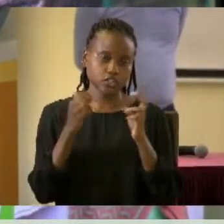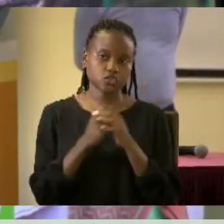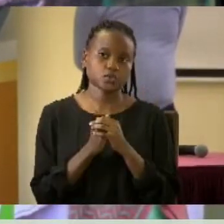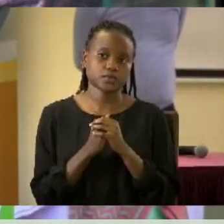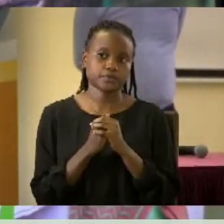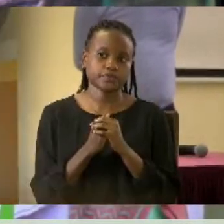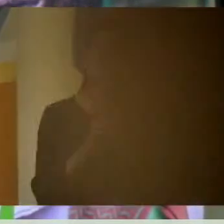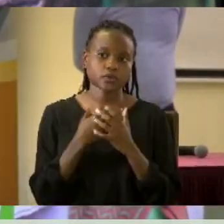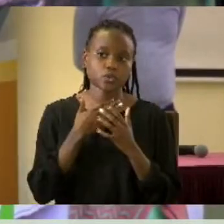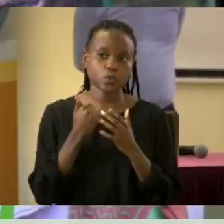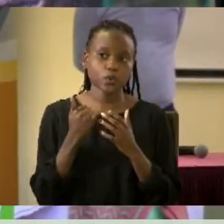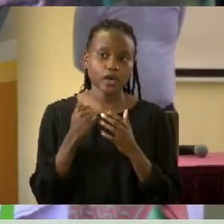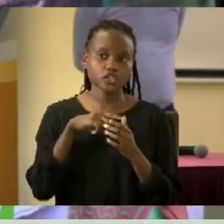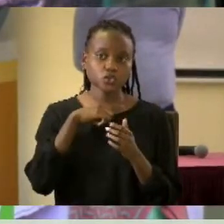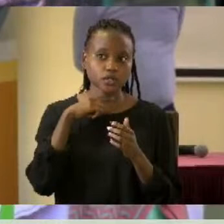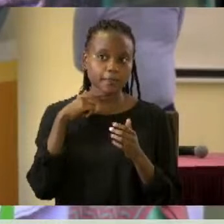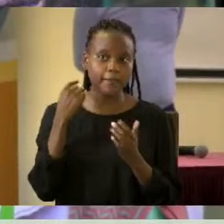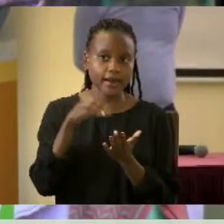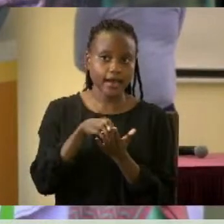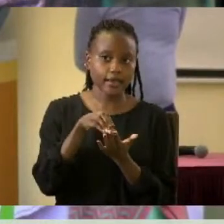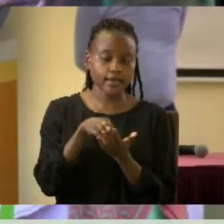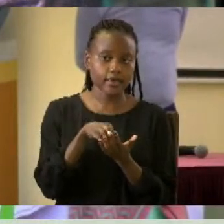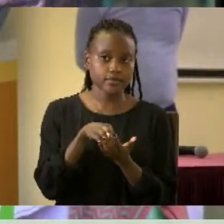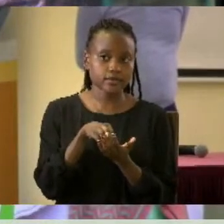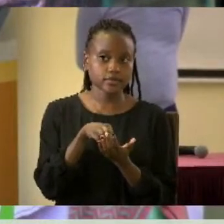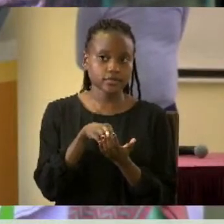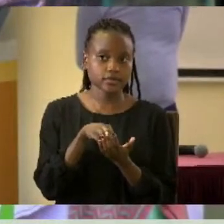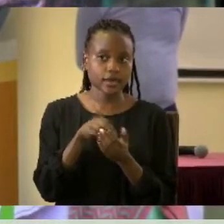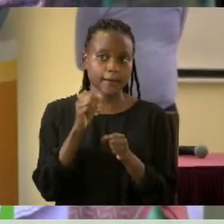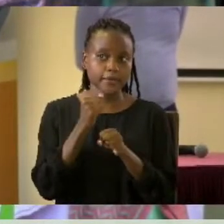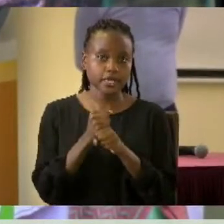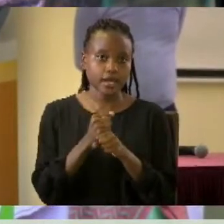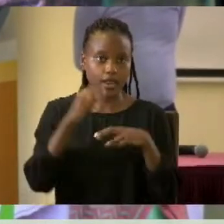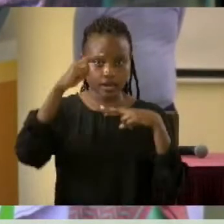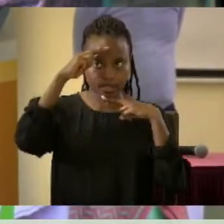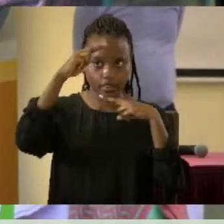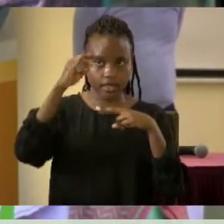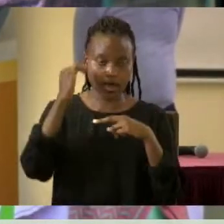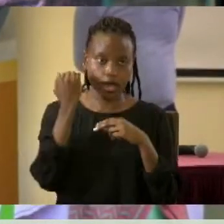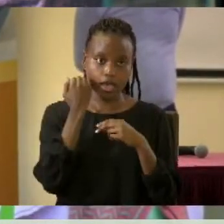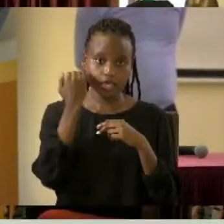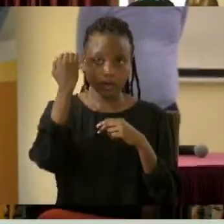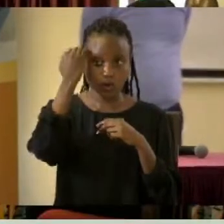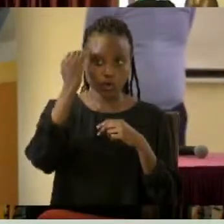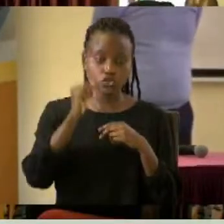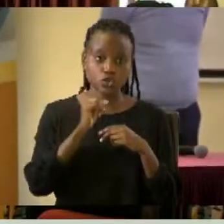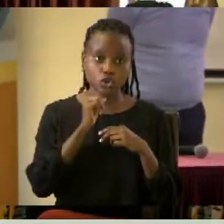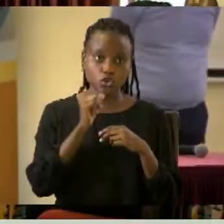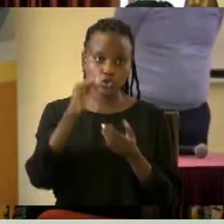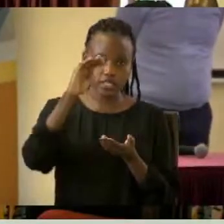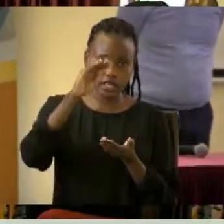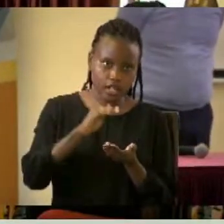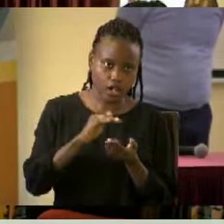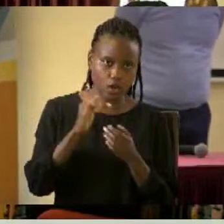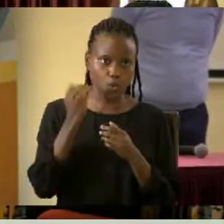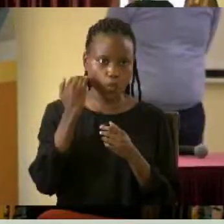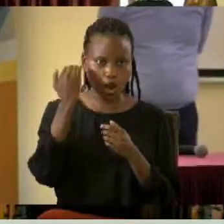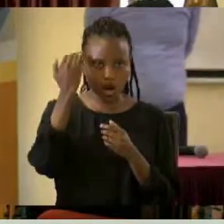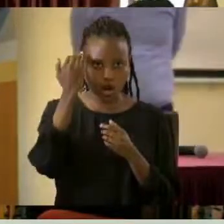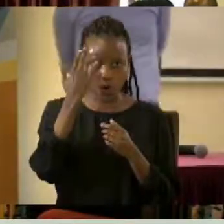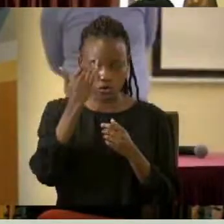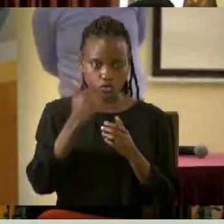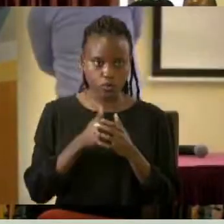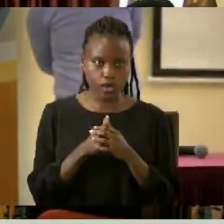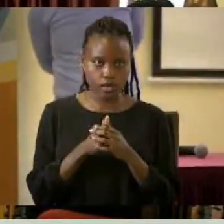Why should murder cases be done in the High Court and not in the lower courts, or